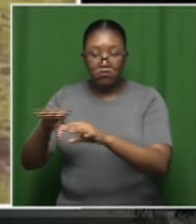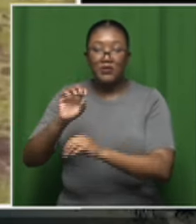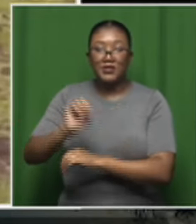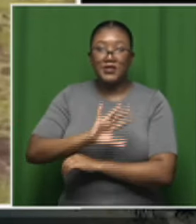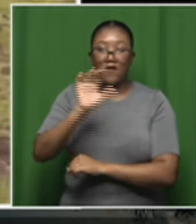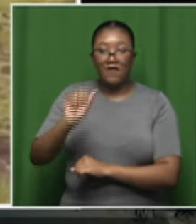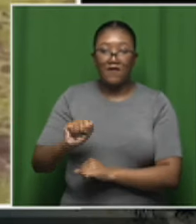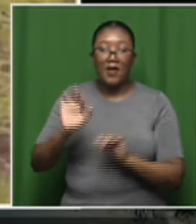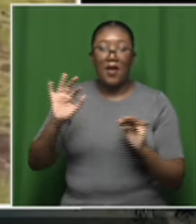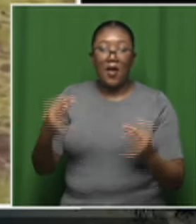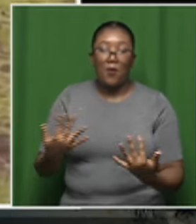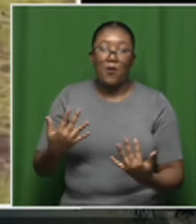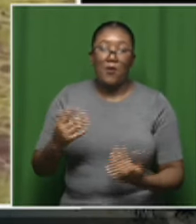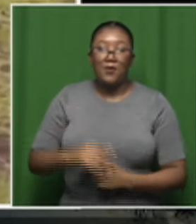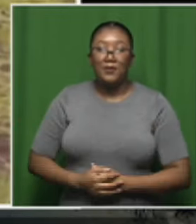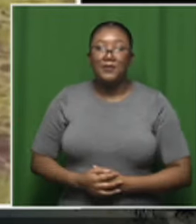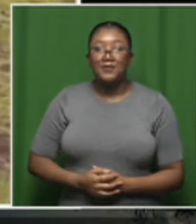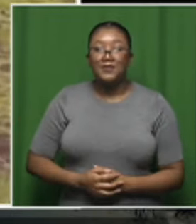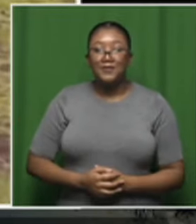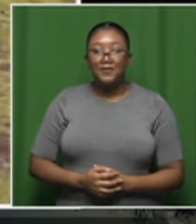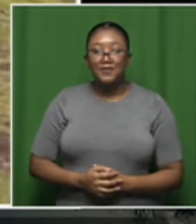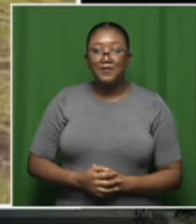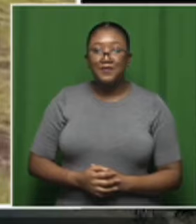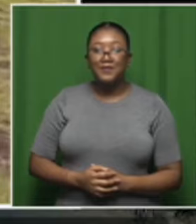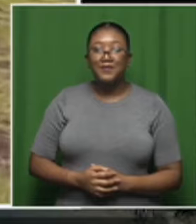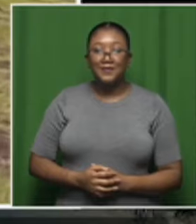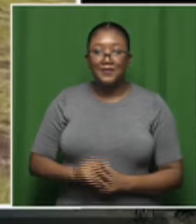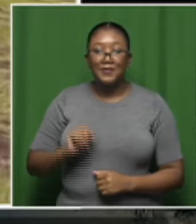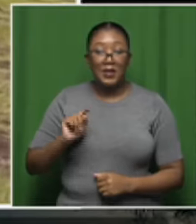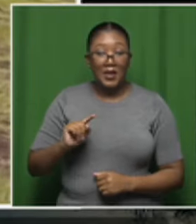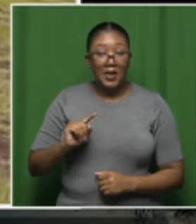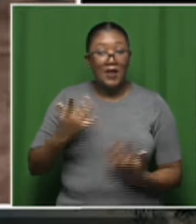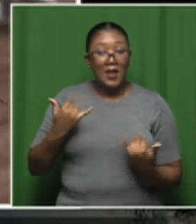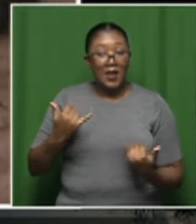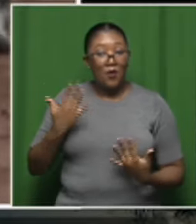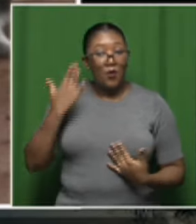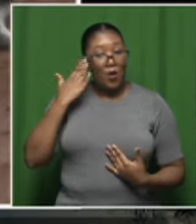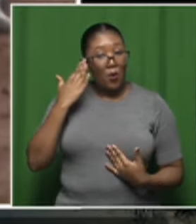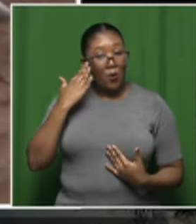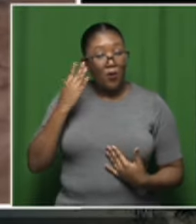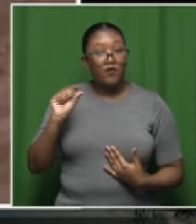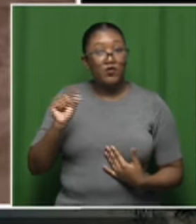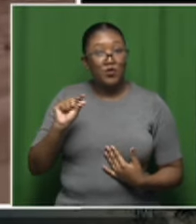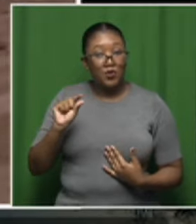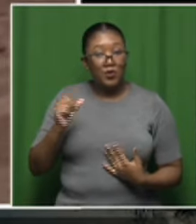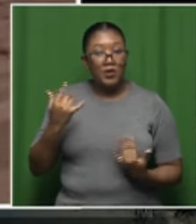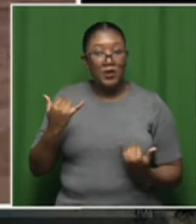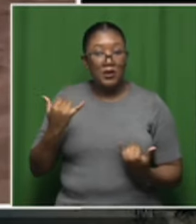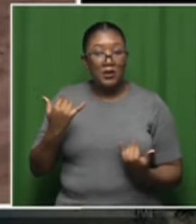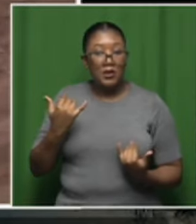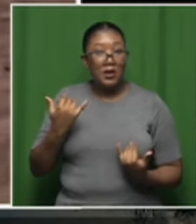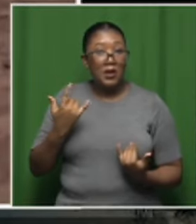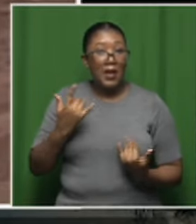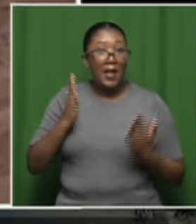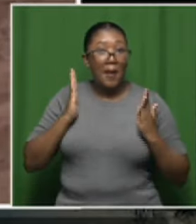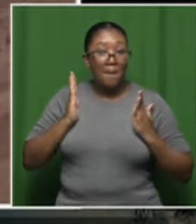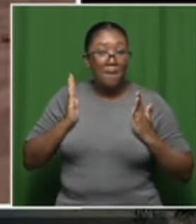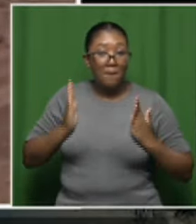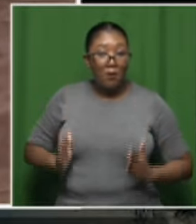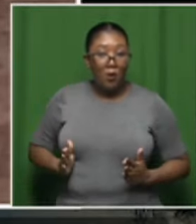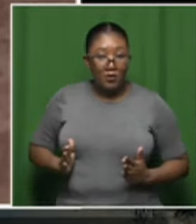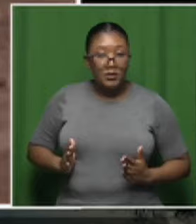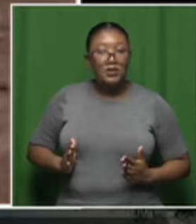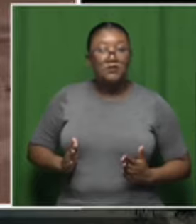that situation. And then we will know, perhaps in few days to come, when will these bodies be handed